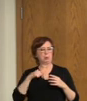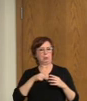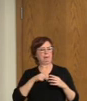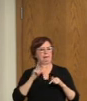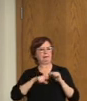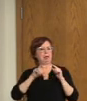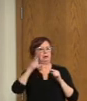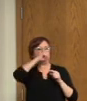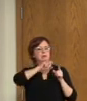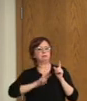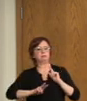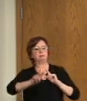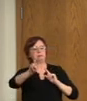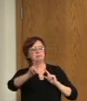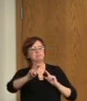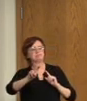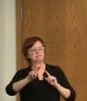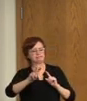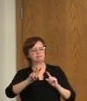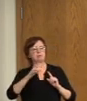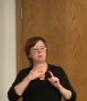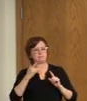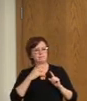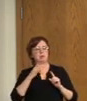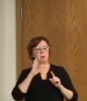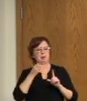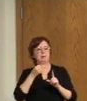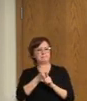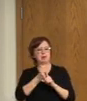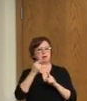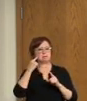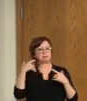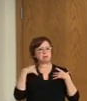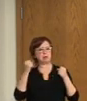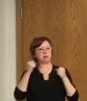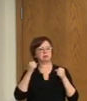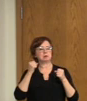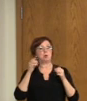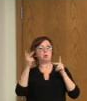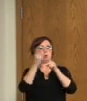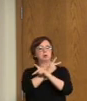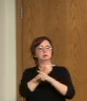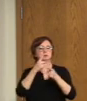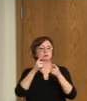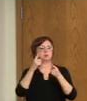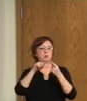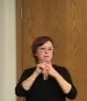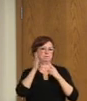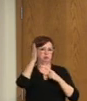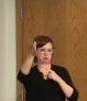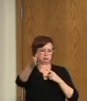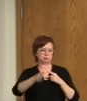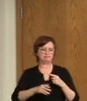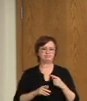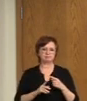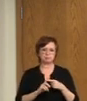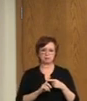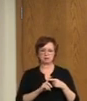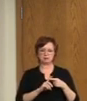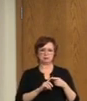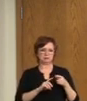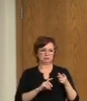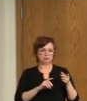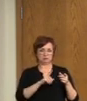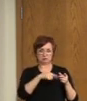year for a lot of people, but it's also a very challenging time of year, especially, as I mentioned at the beginning of this, people that have lost loved